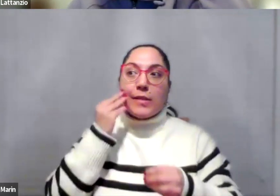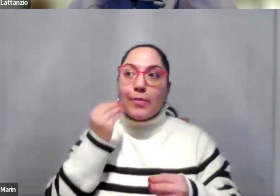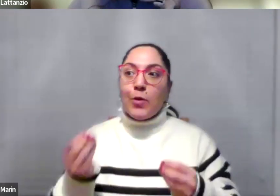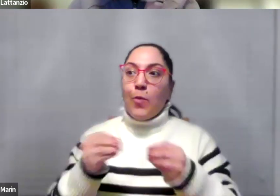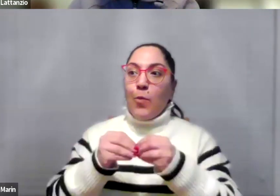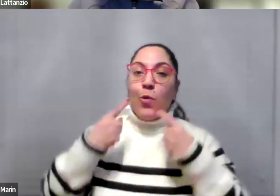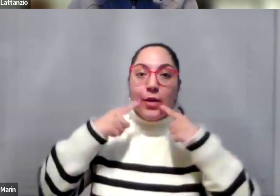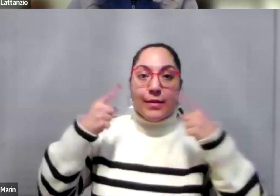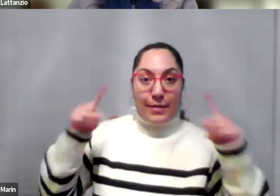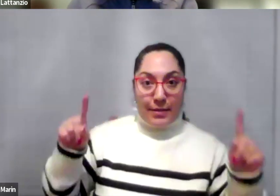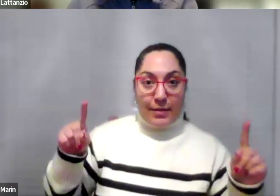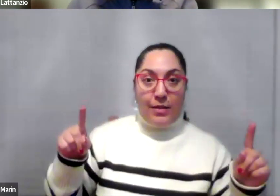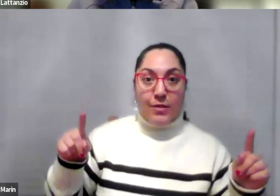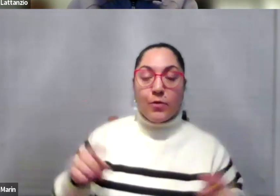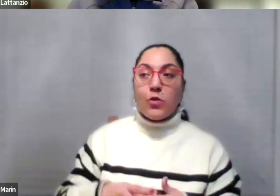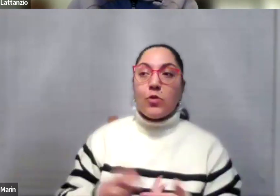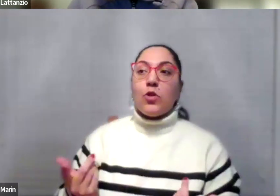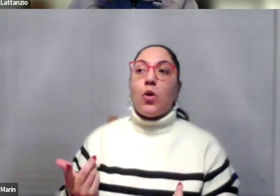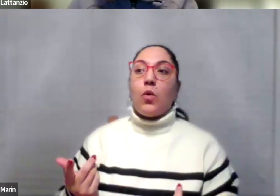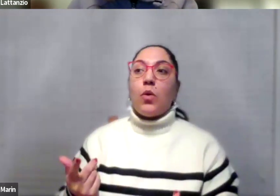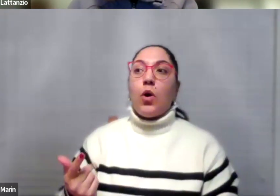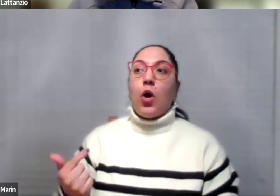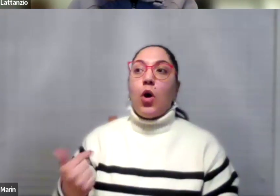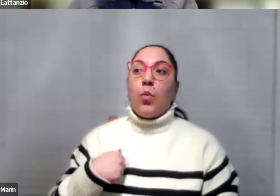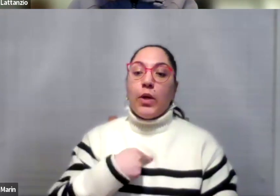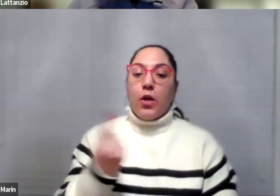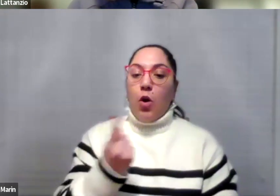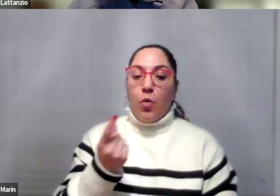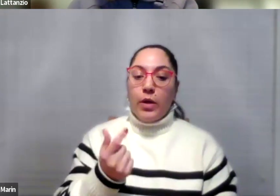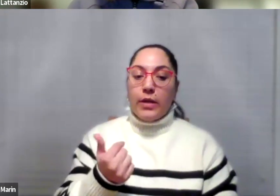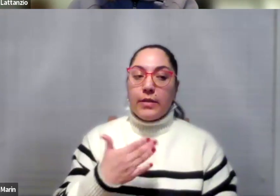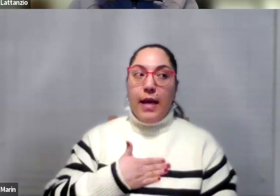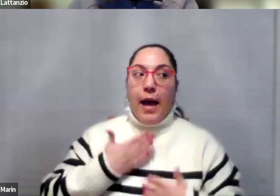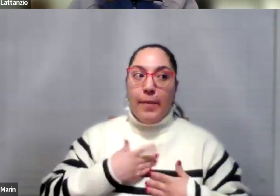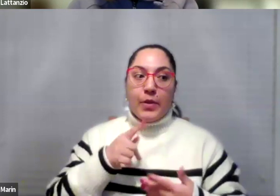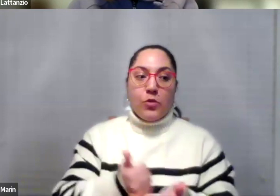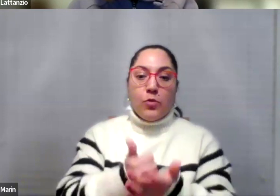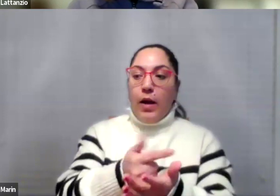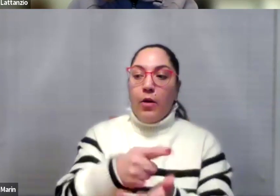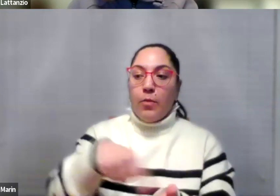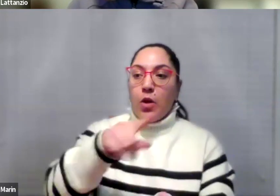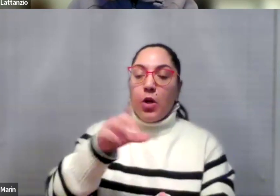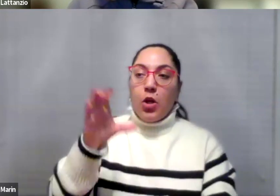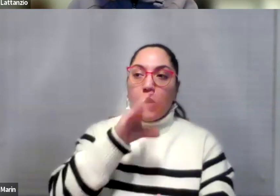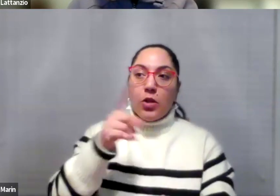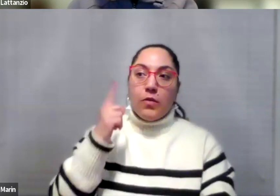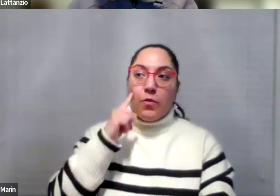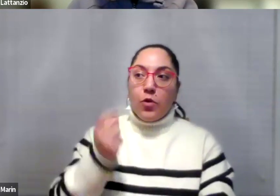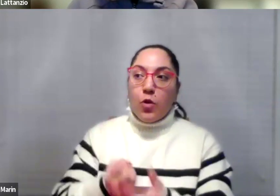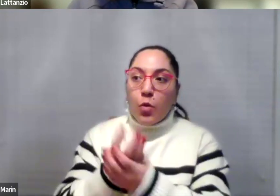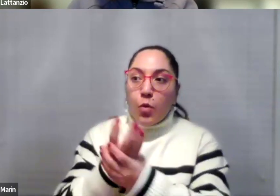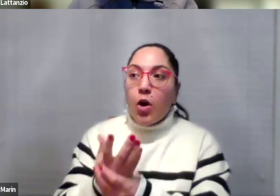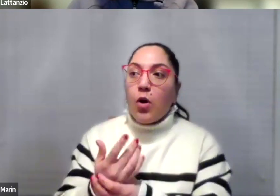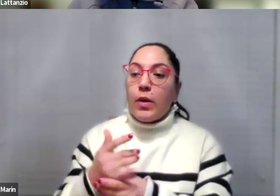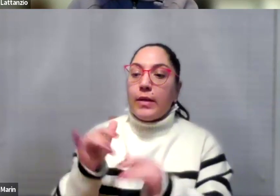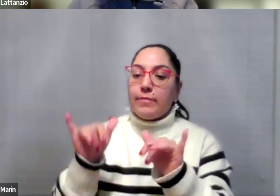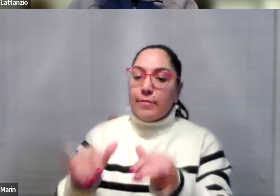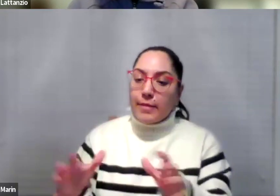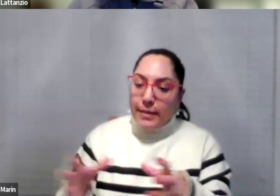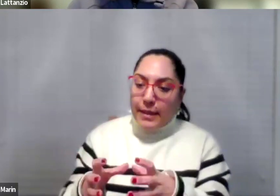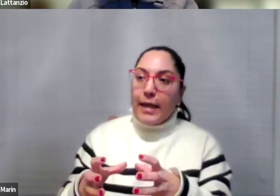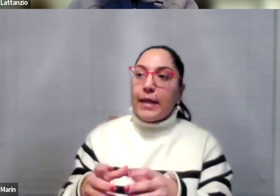all of us learn along the way as room for growth, to really, stay with people and,